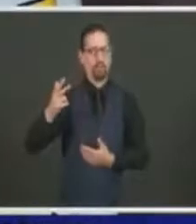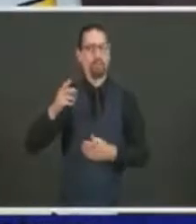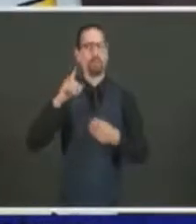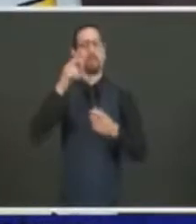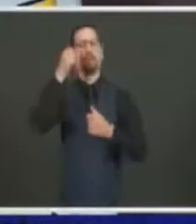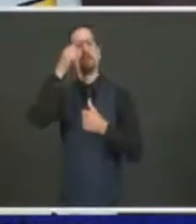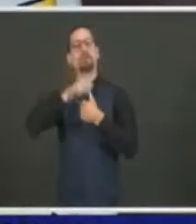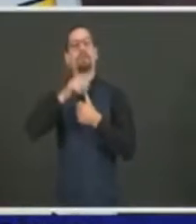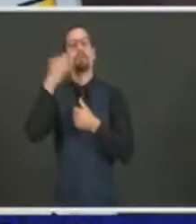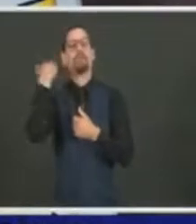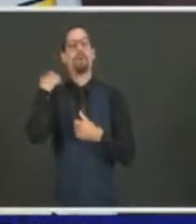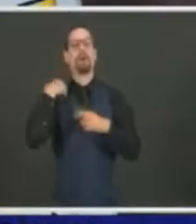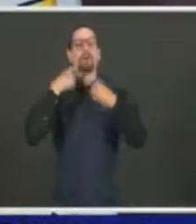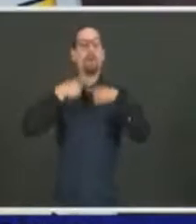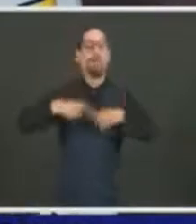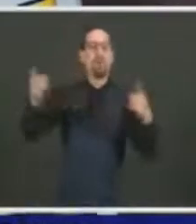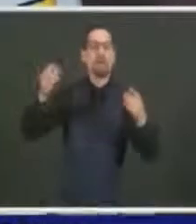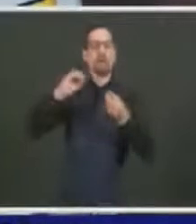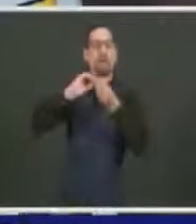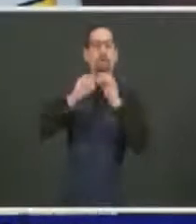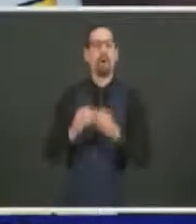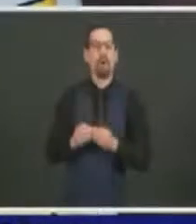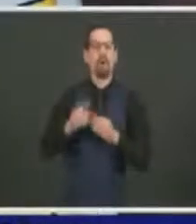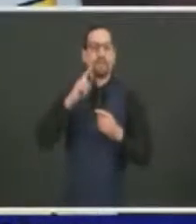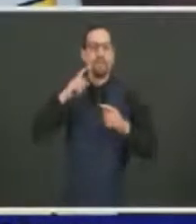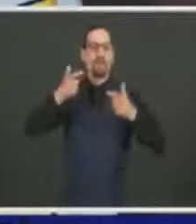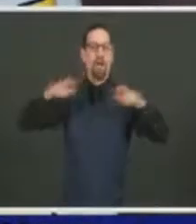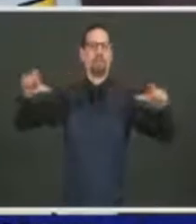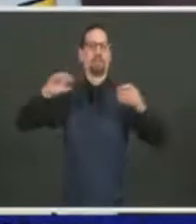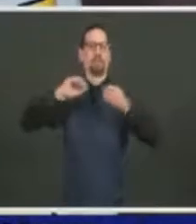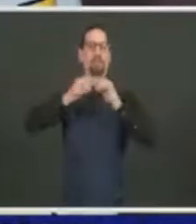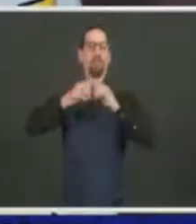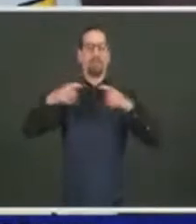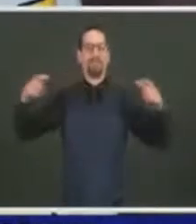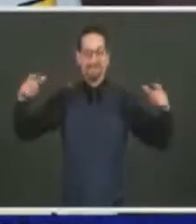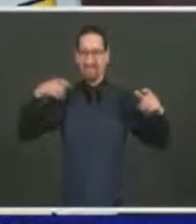gatherings, changes to what I foreshadowed a week ago.